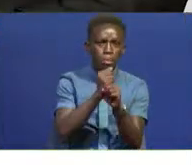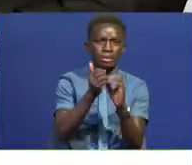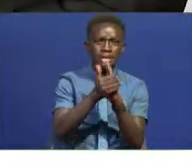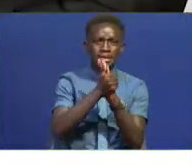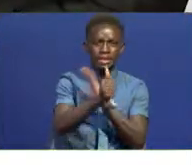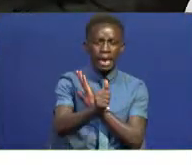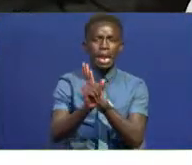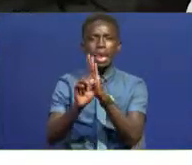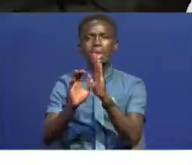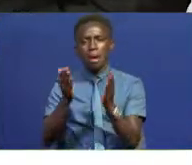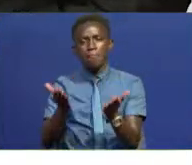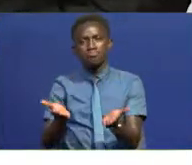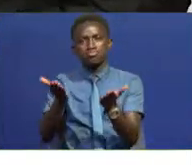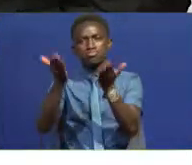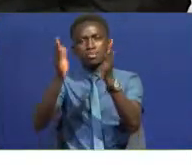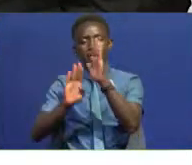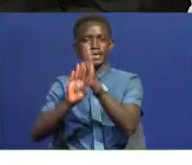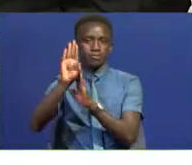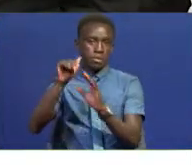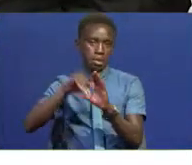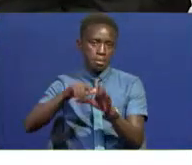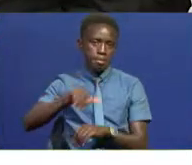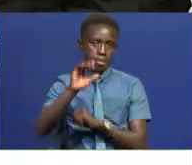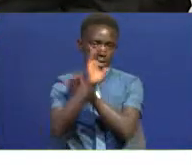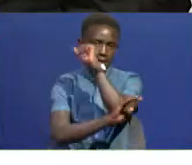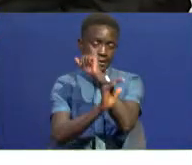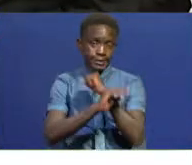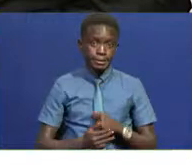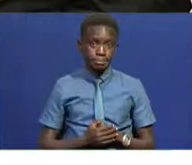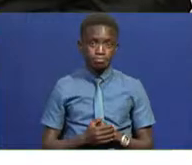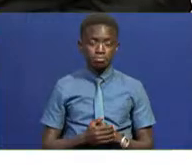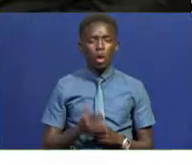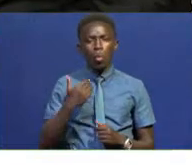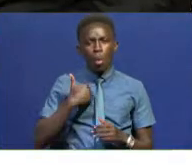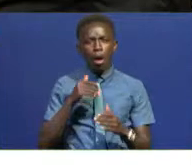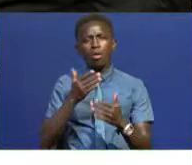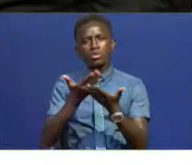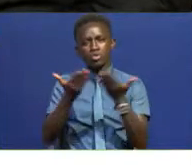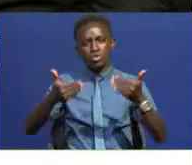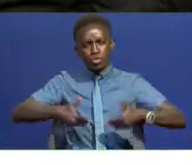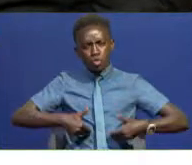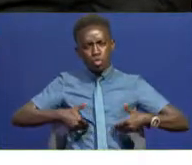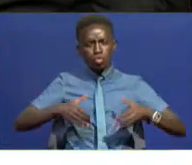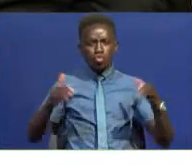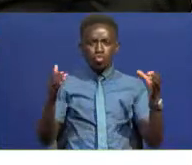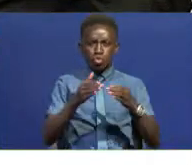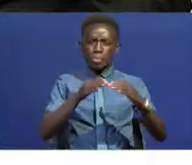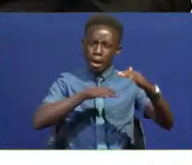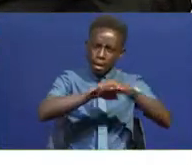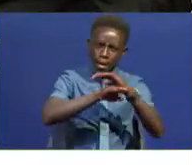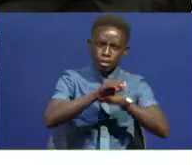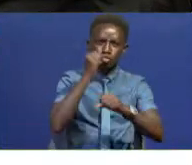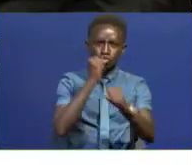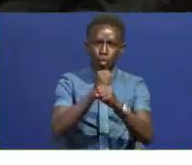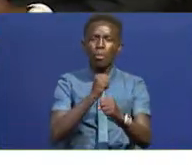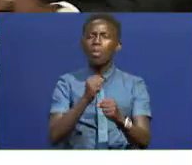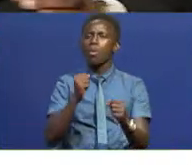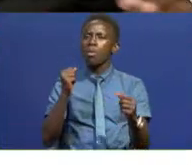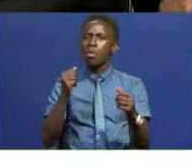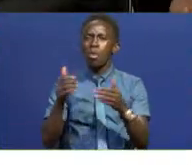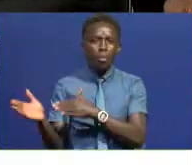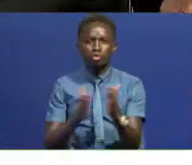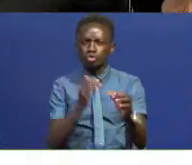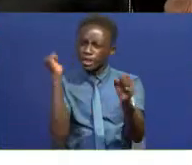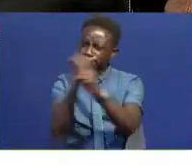the country. The initiative will address access to economic opportunities for youth in Kenya in the green economy. And speaking at a high level,